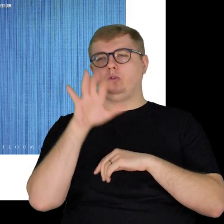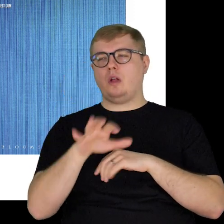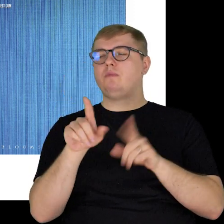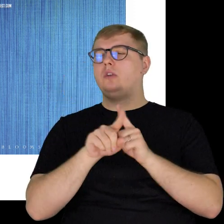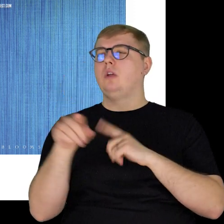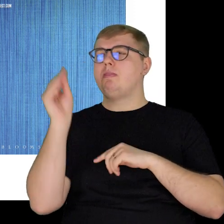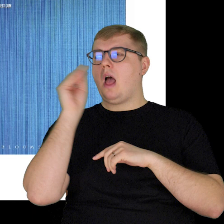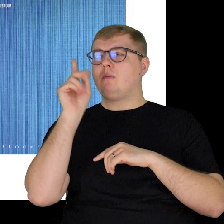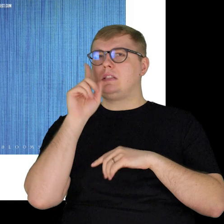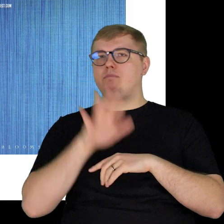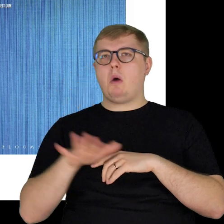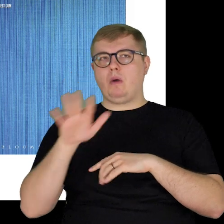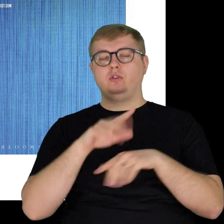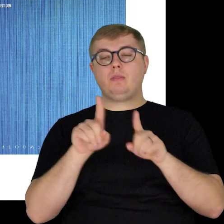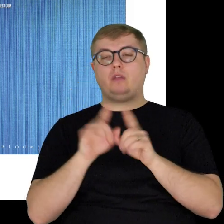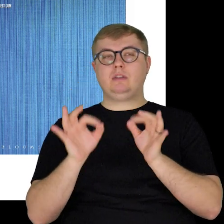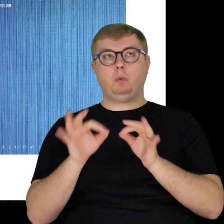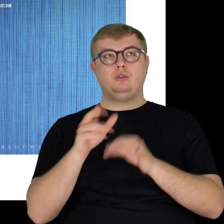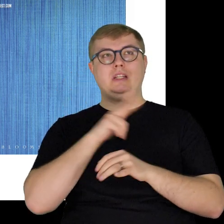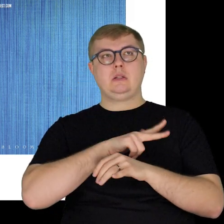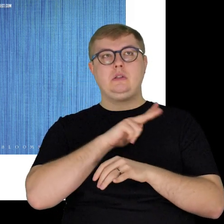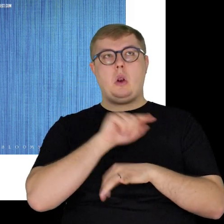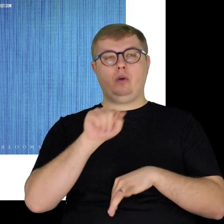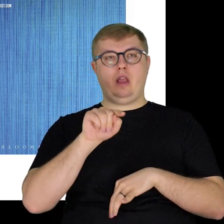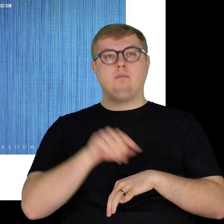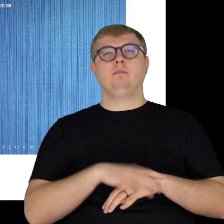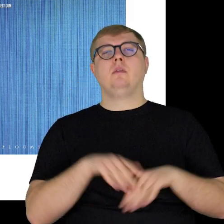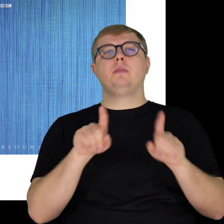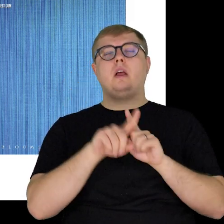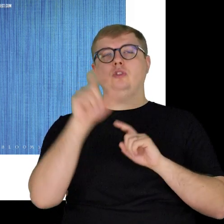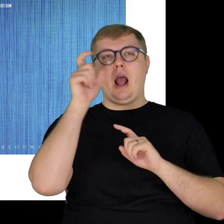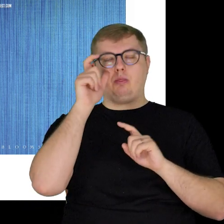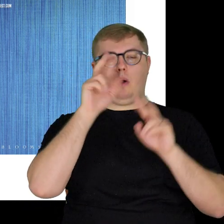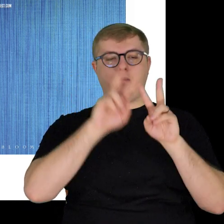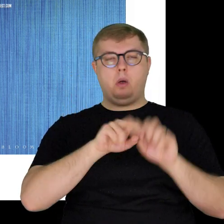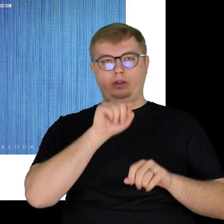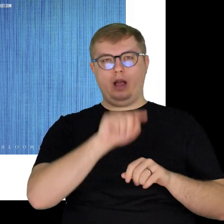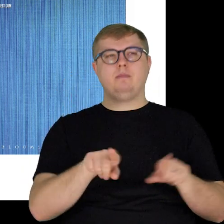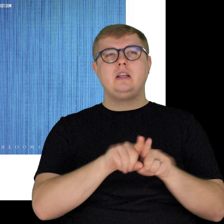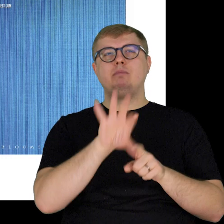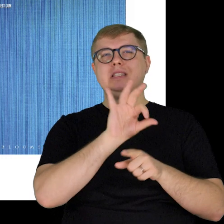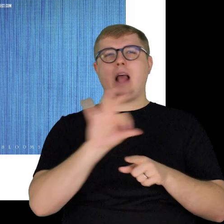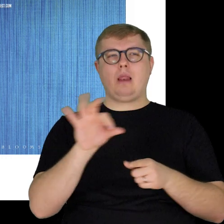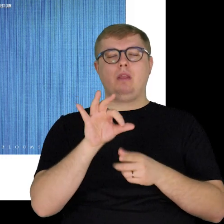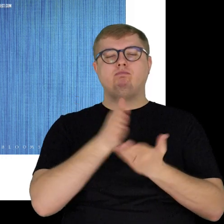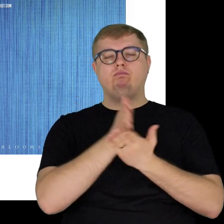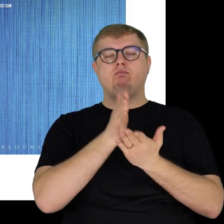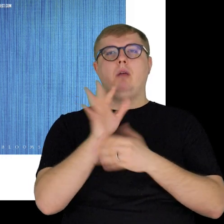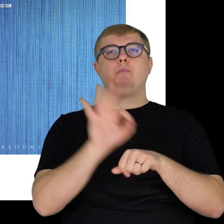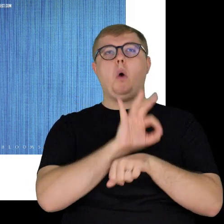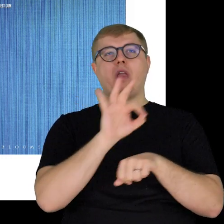contemporary sociology and anthropology, with spatial design discipline, in particular architecture and